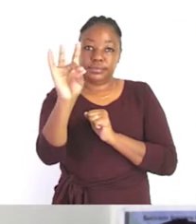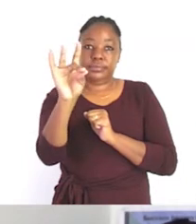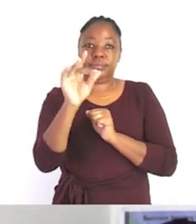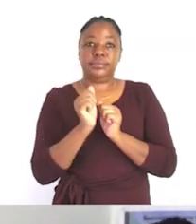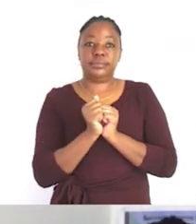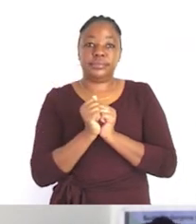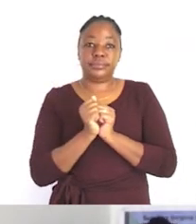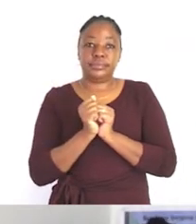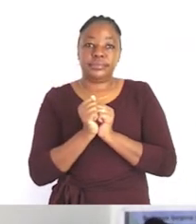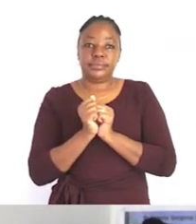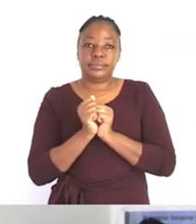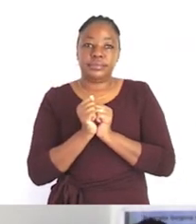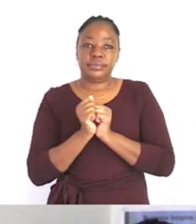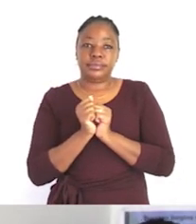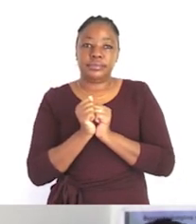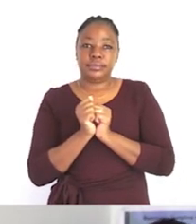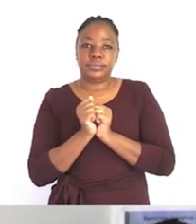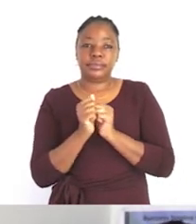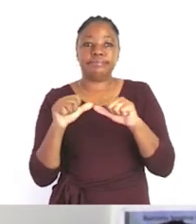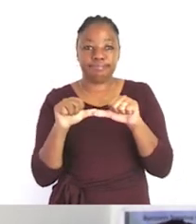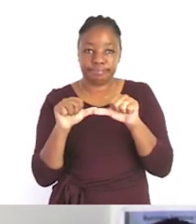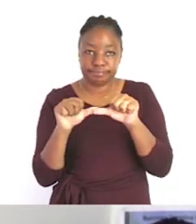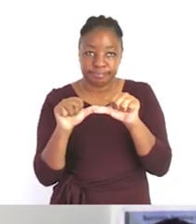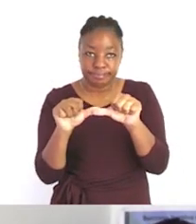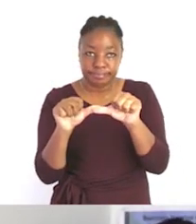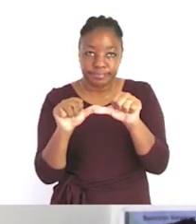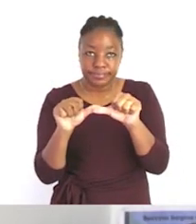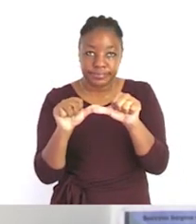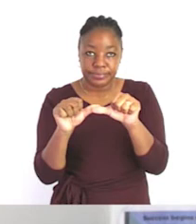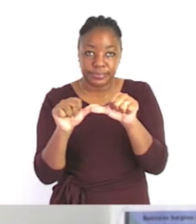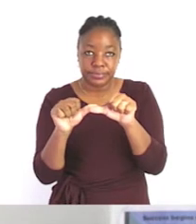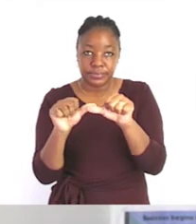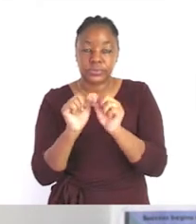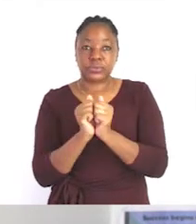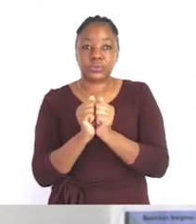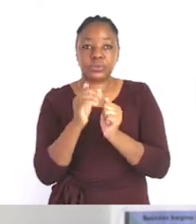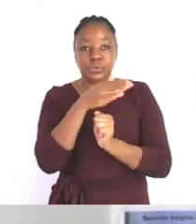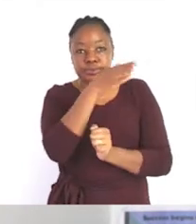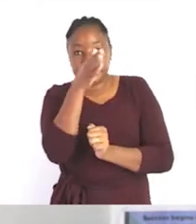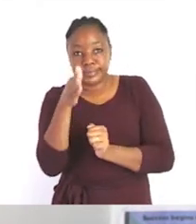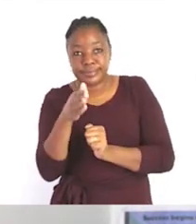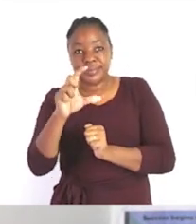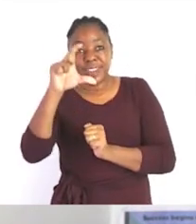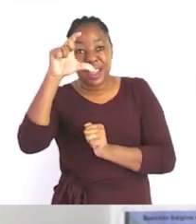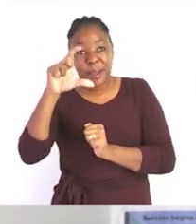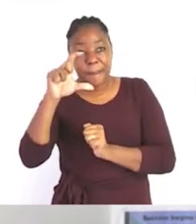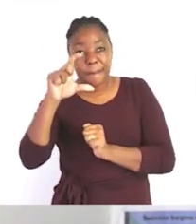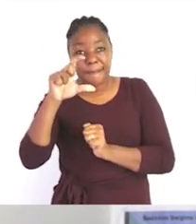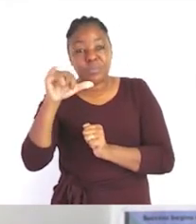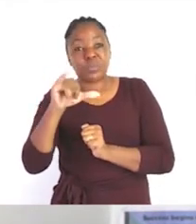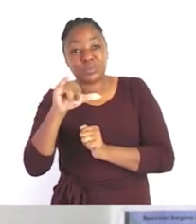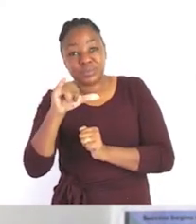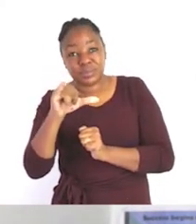And then we are going to move on to the other numbers. The next bigger number is